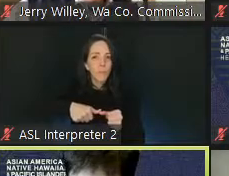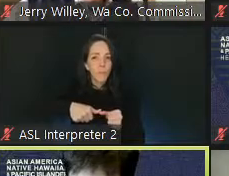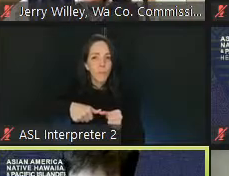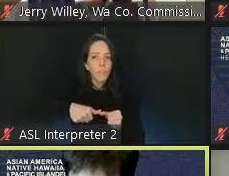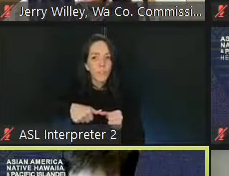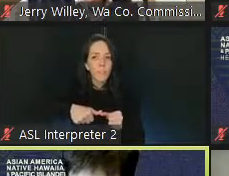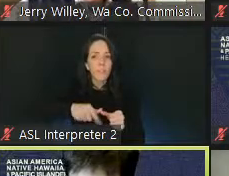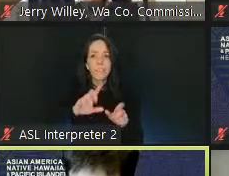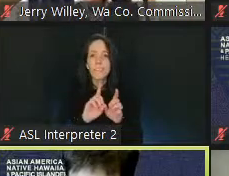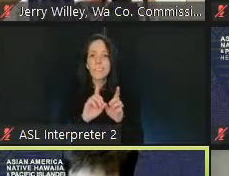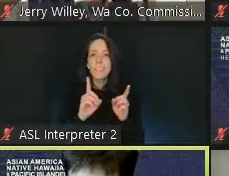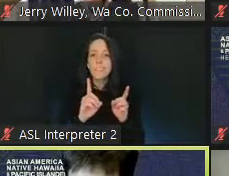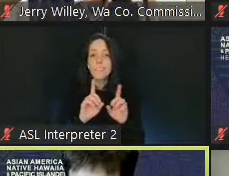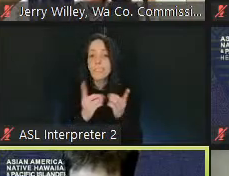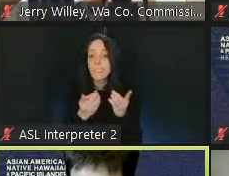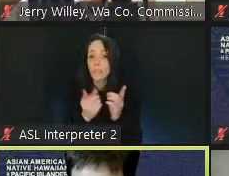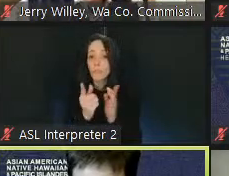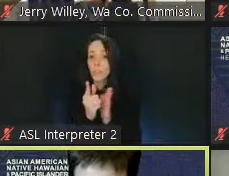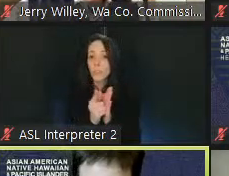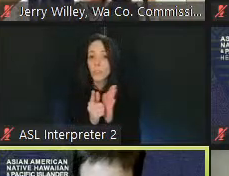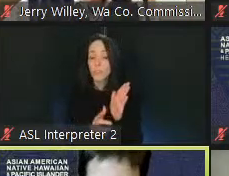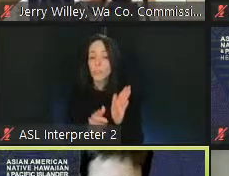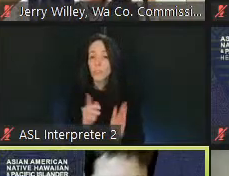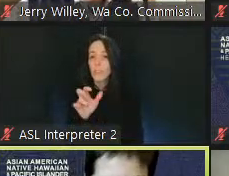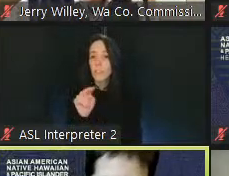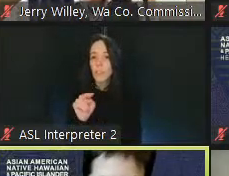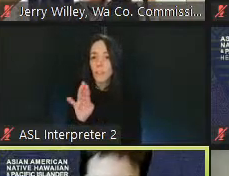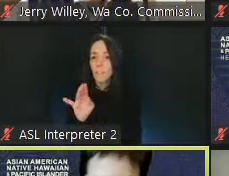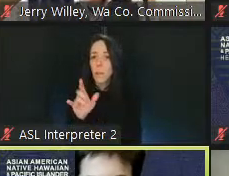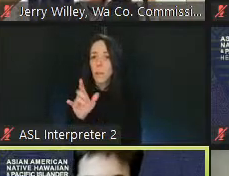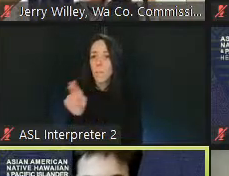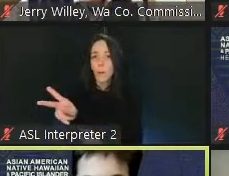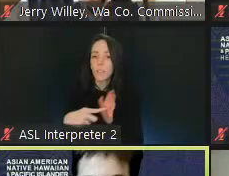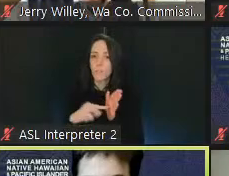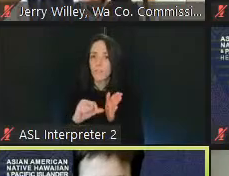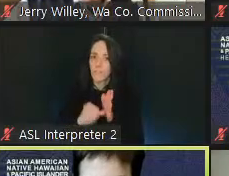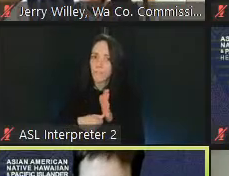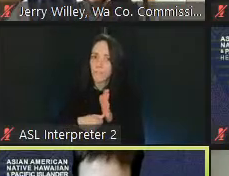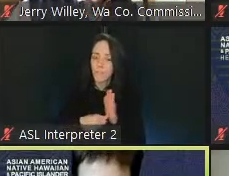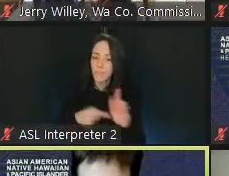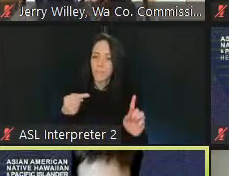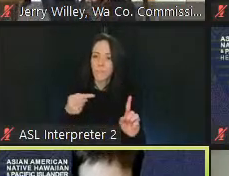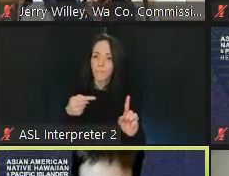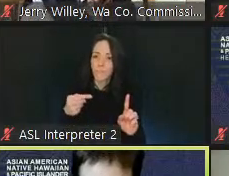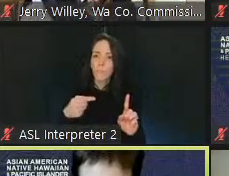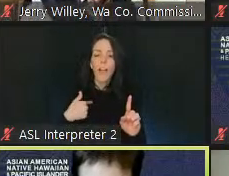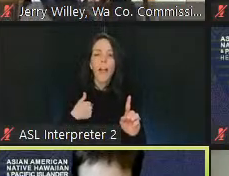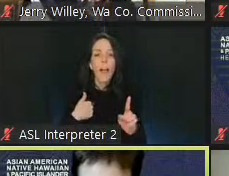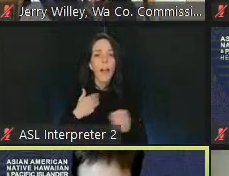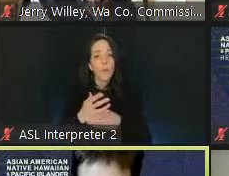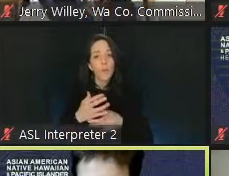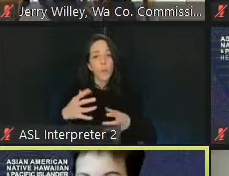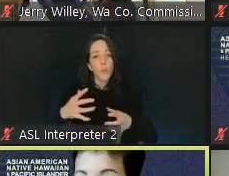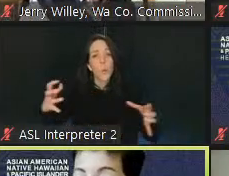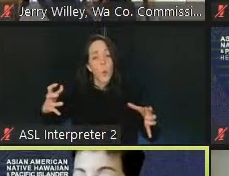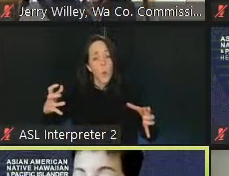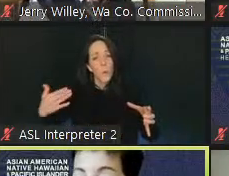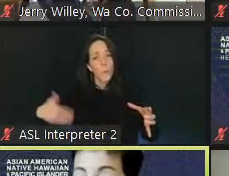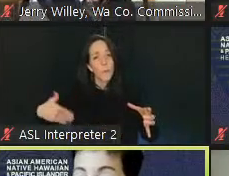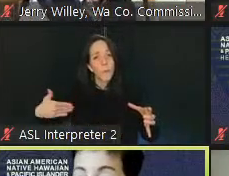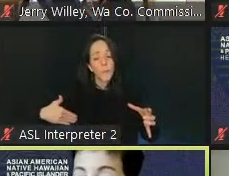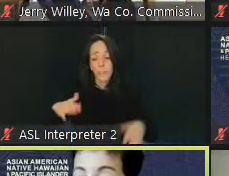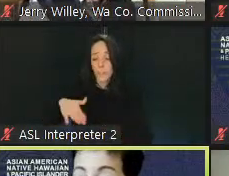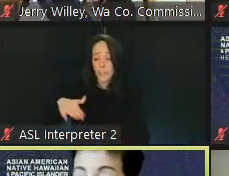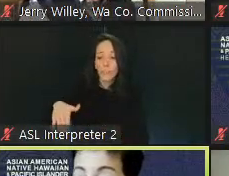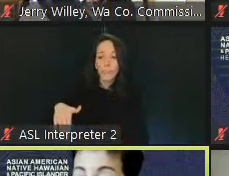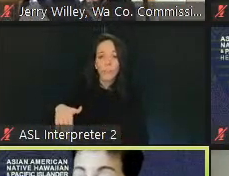the district attorney, Kevin Barton, highlighting it, that we have a growing population of children